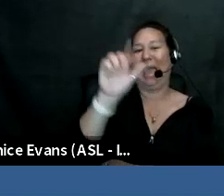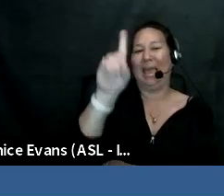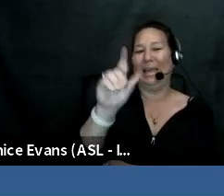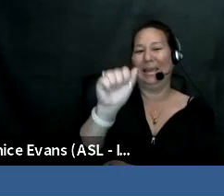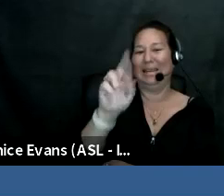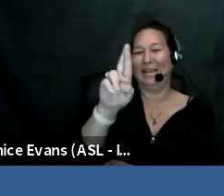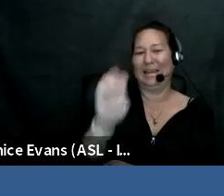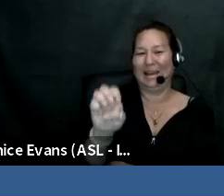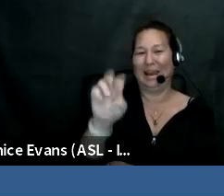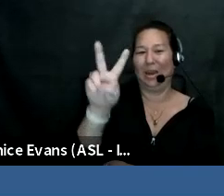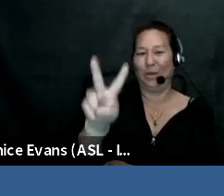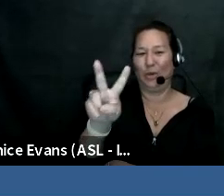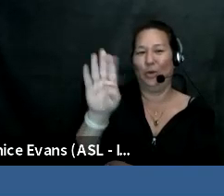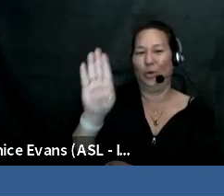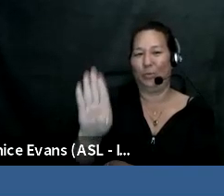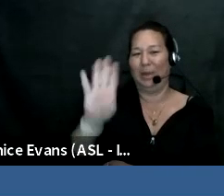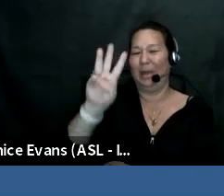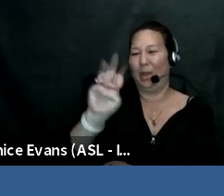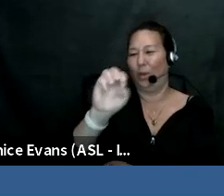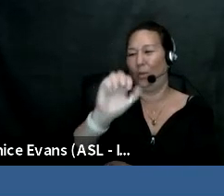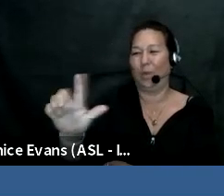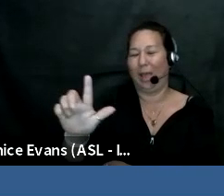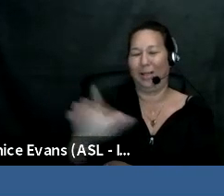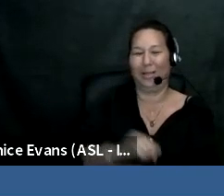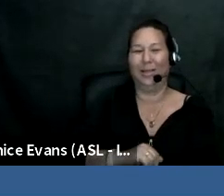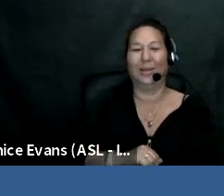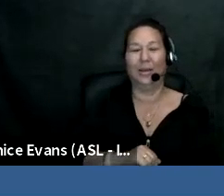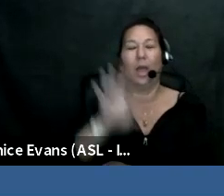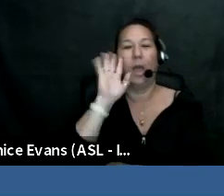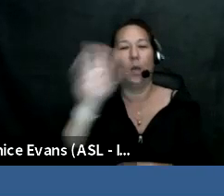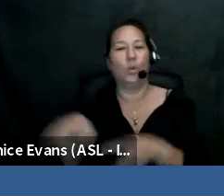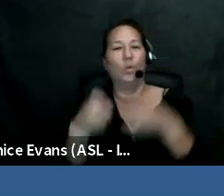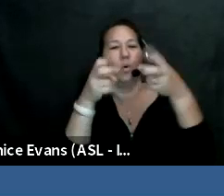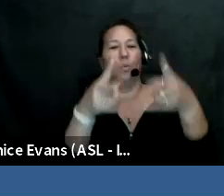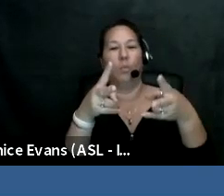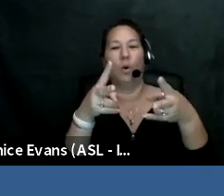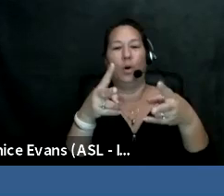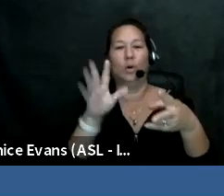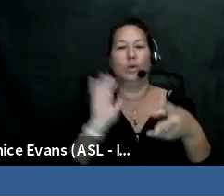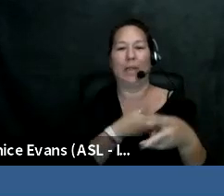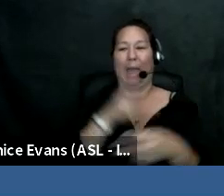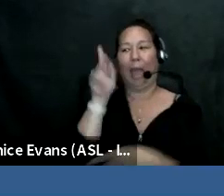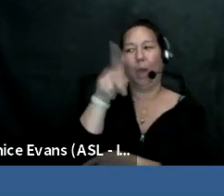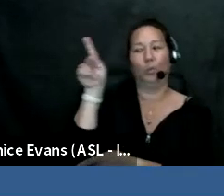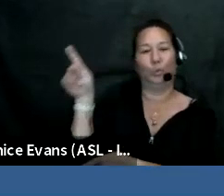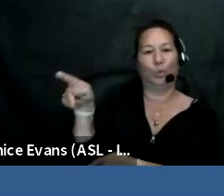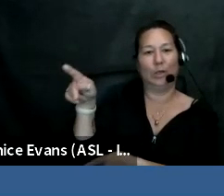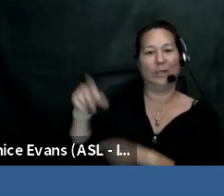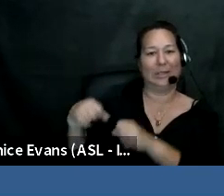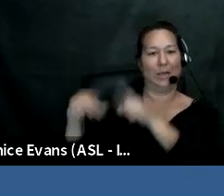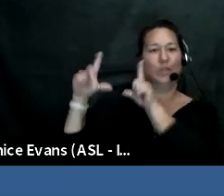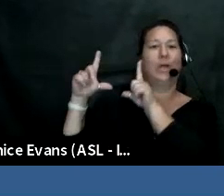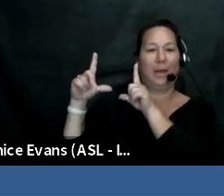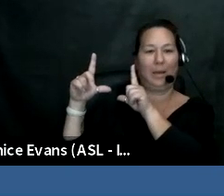bar. And we will be posting the slides on our recovery page on